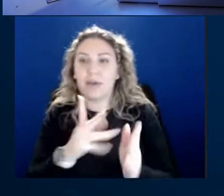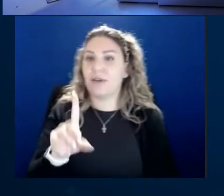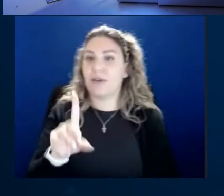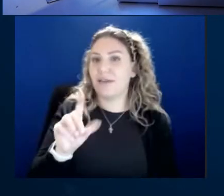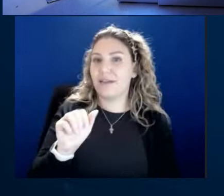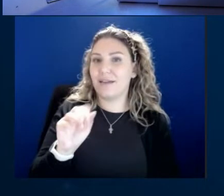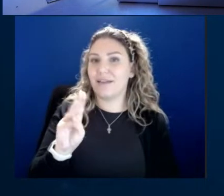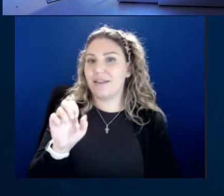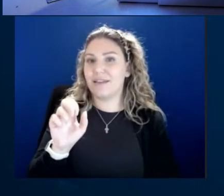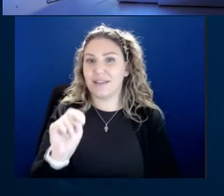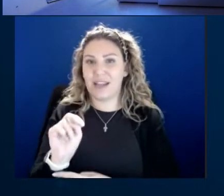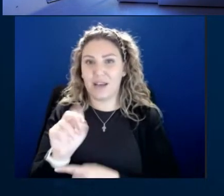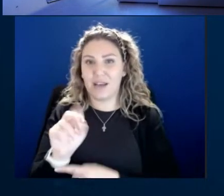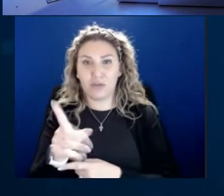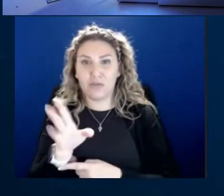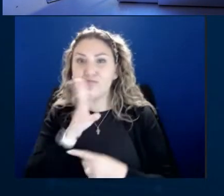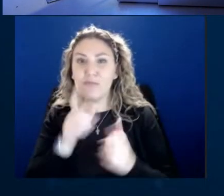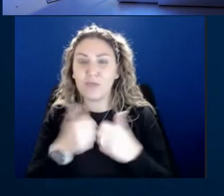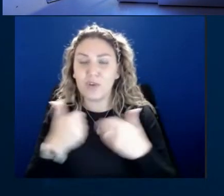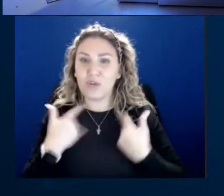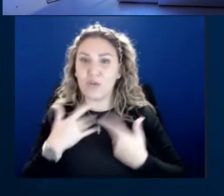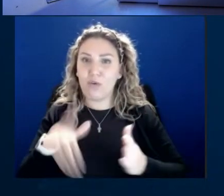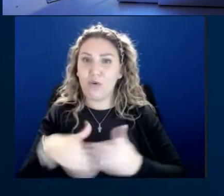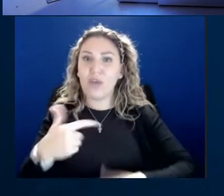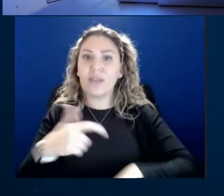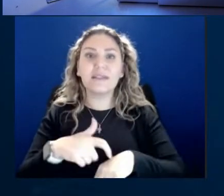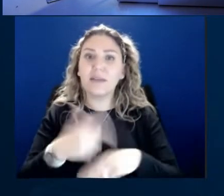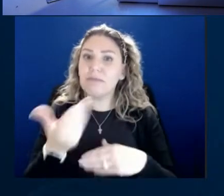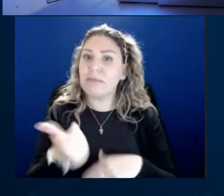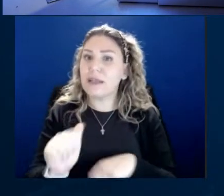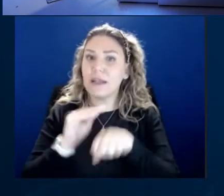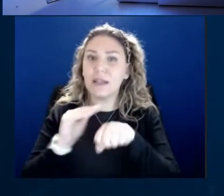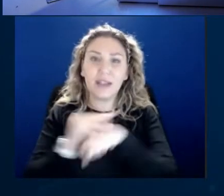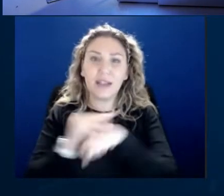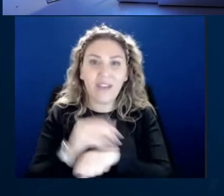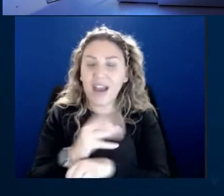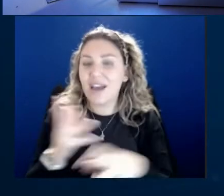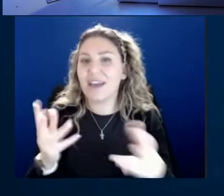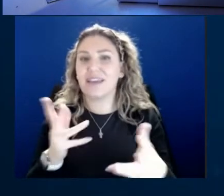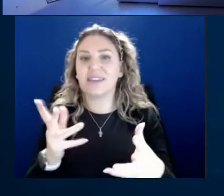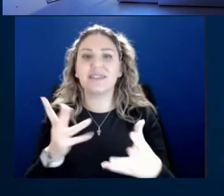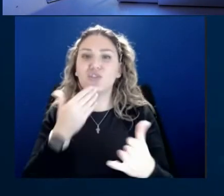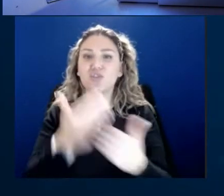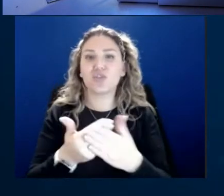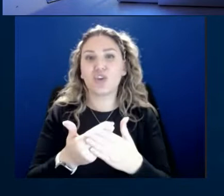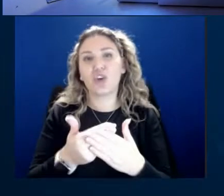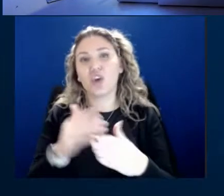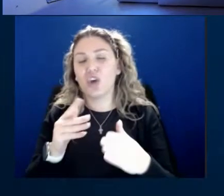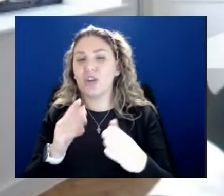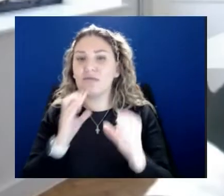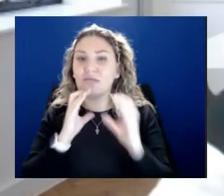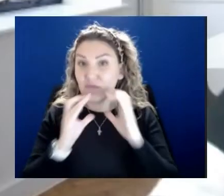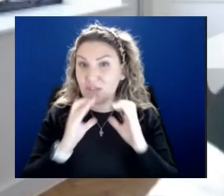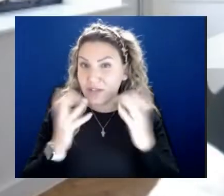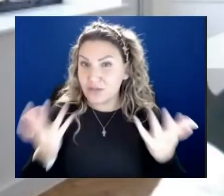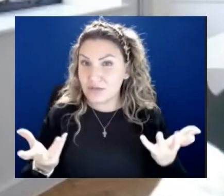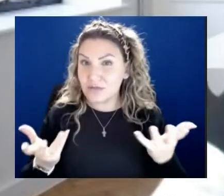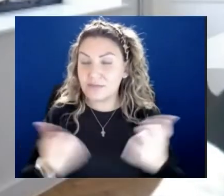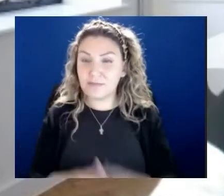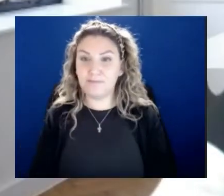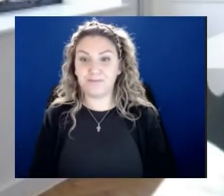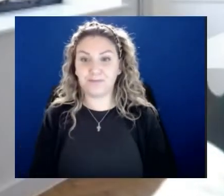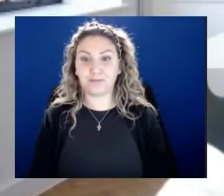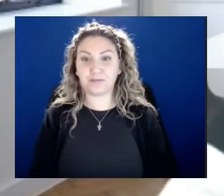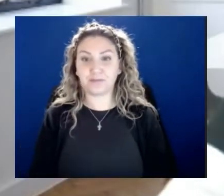you talk to youth all the time. What any advice you have on just some good conversation starters for them? Well, I think if